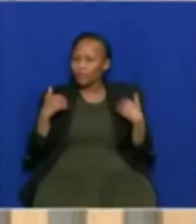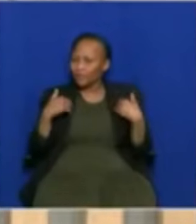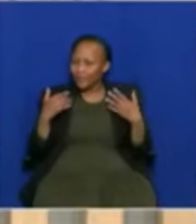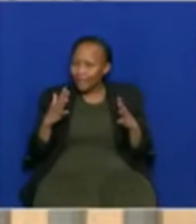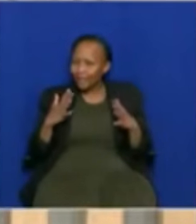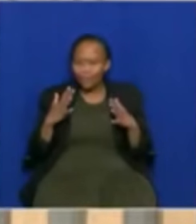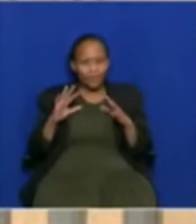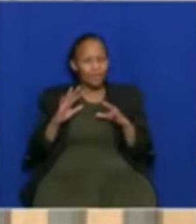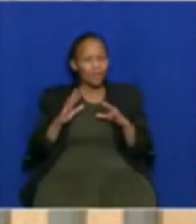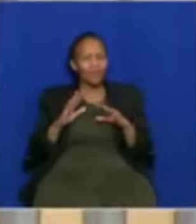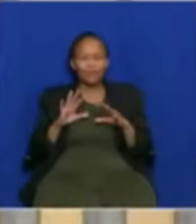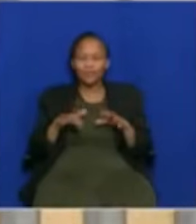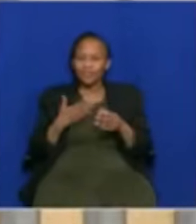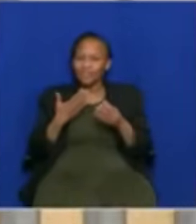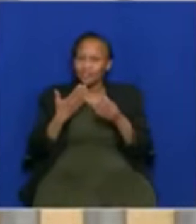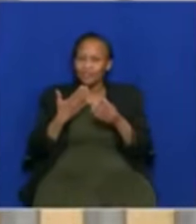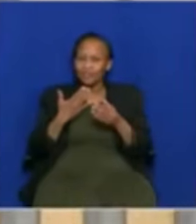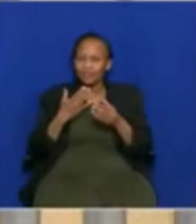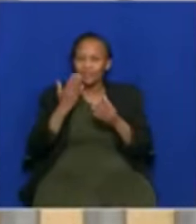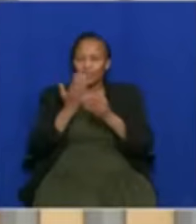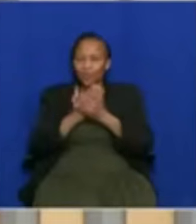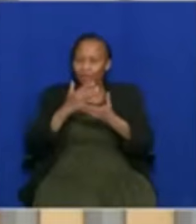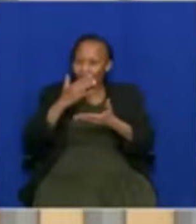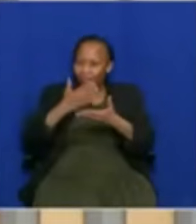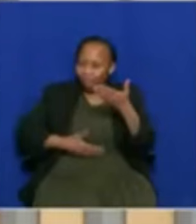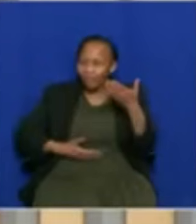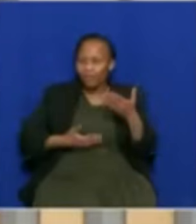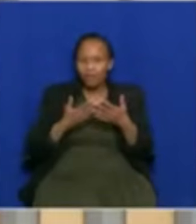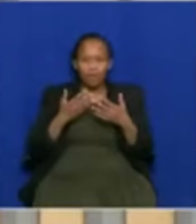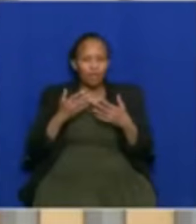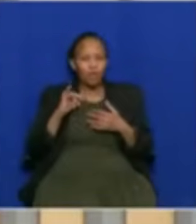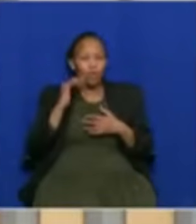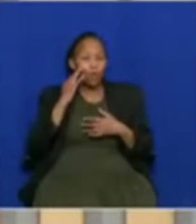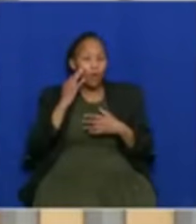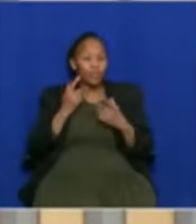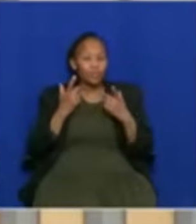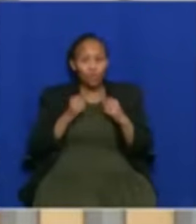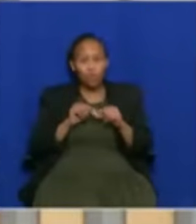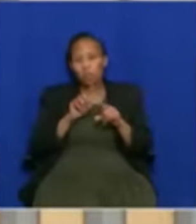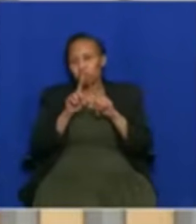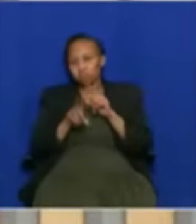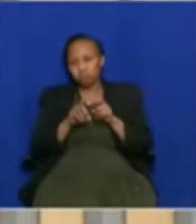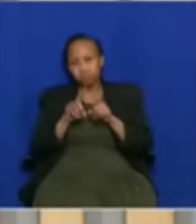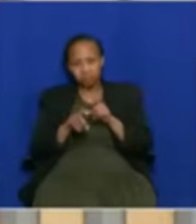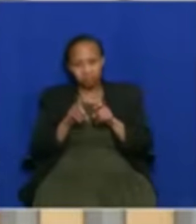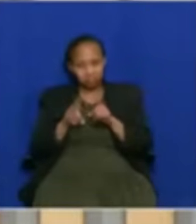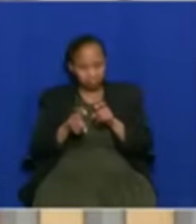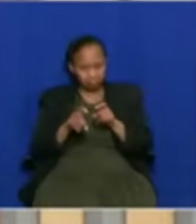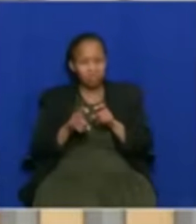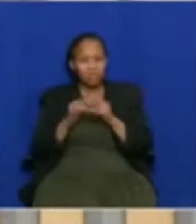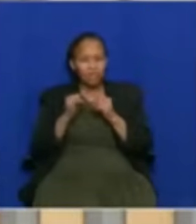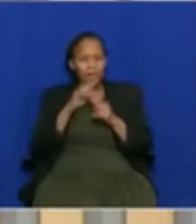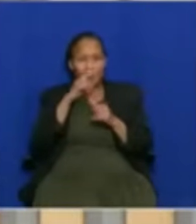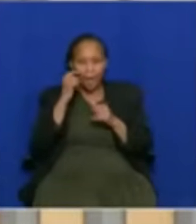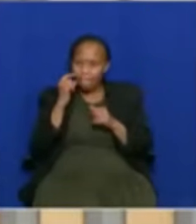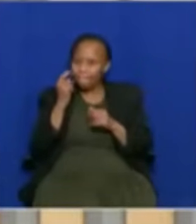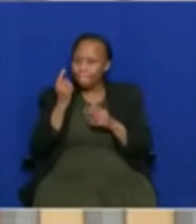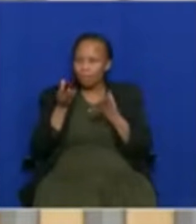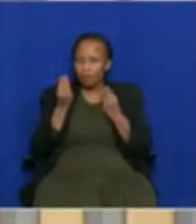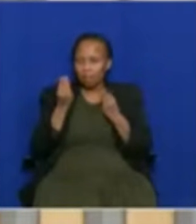An investigation goes where you conduct inquiries, where you get the name, whatever, and the